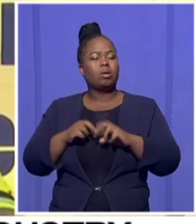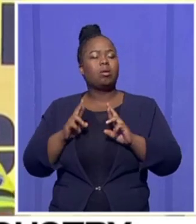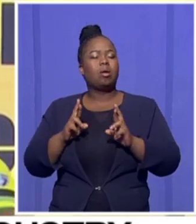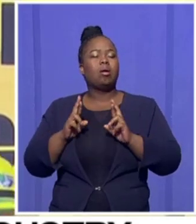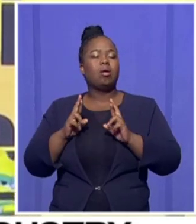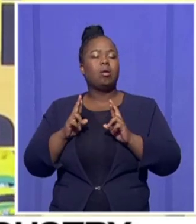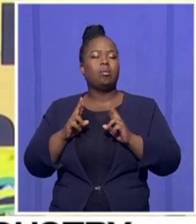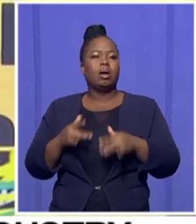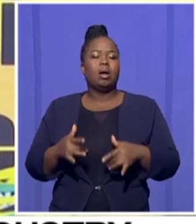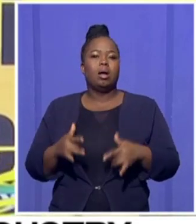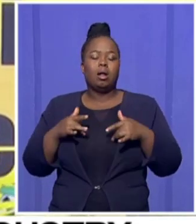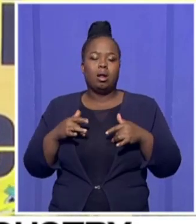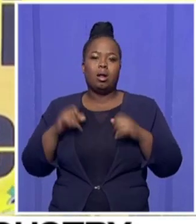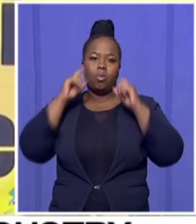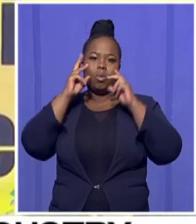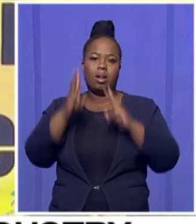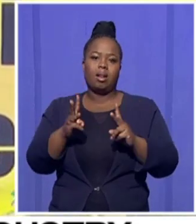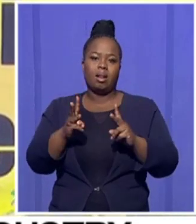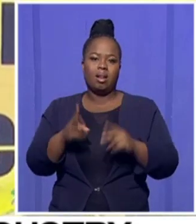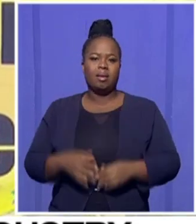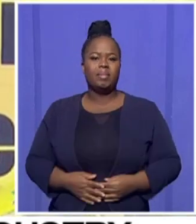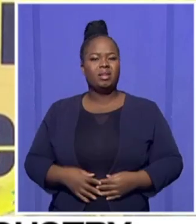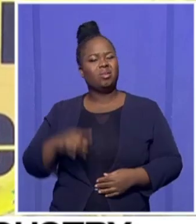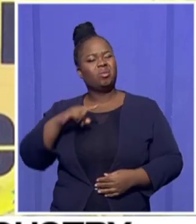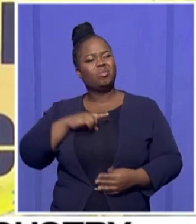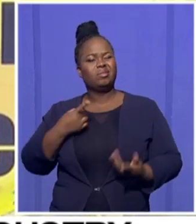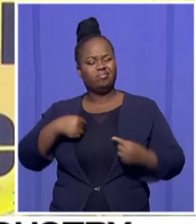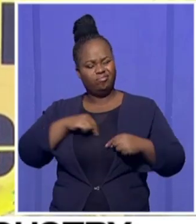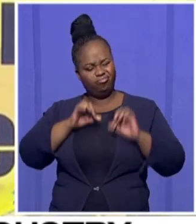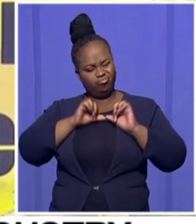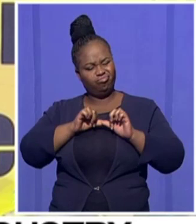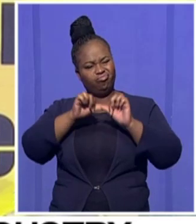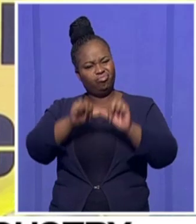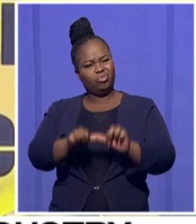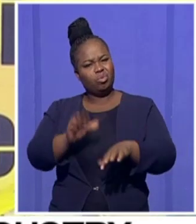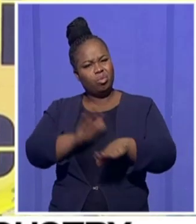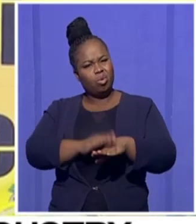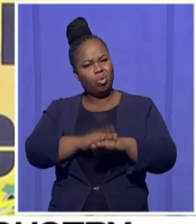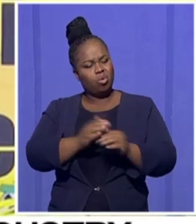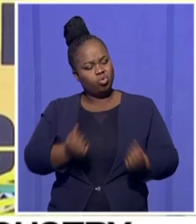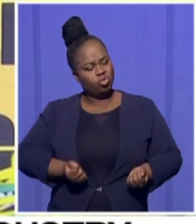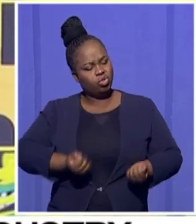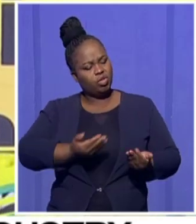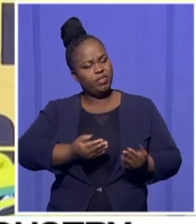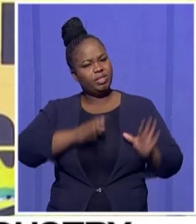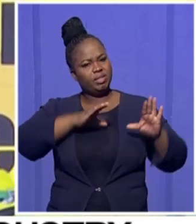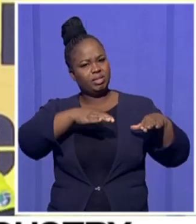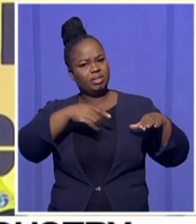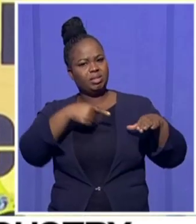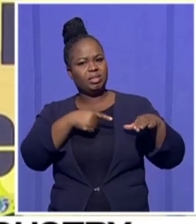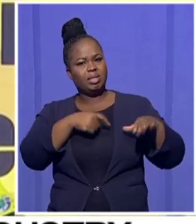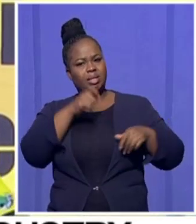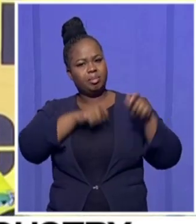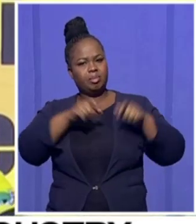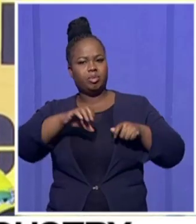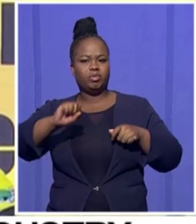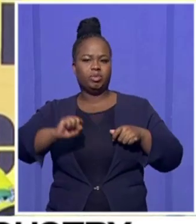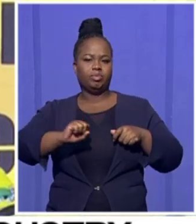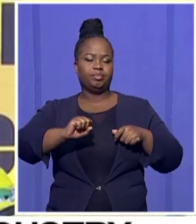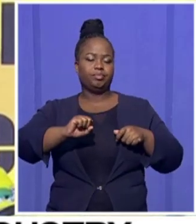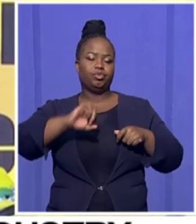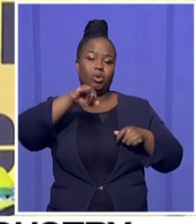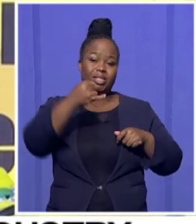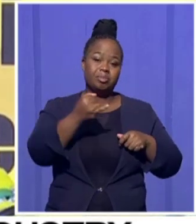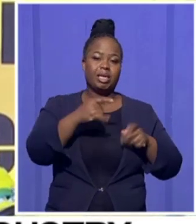will survive so that he can continue to serve his beloved movement, the people of Johannesburg and our